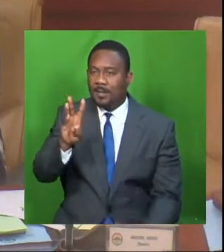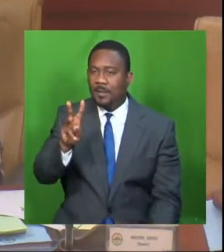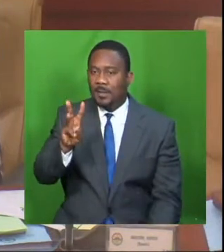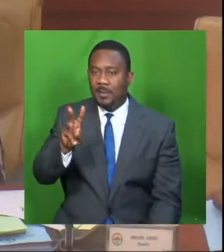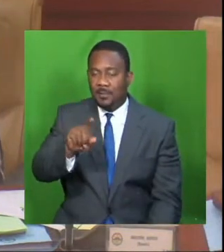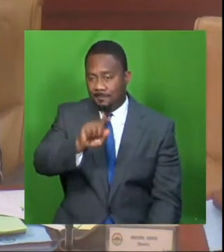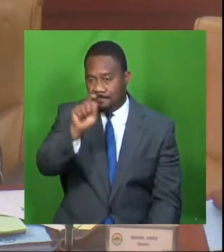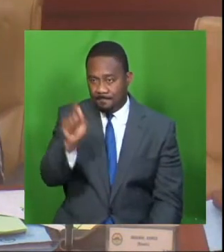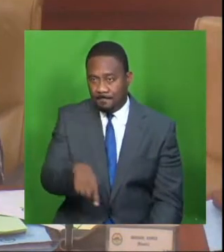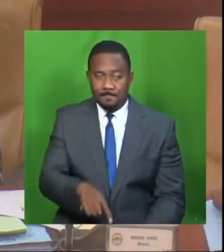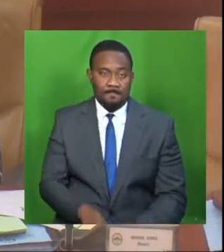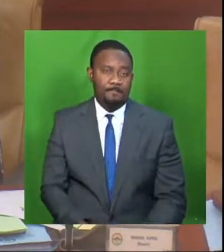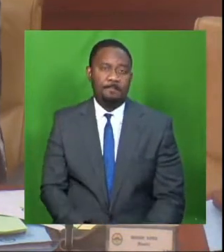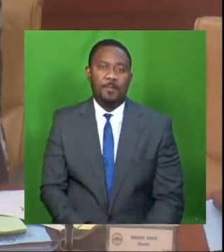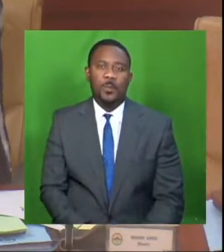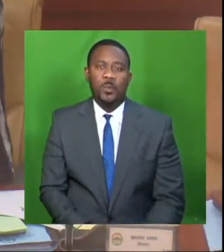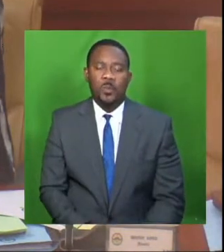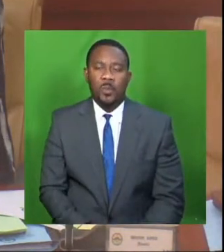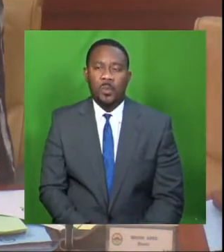Deputy Minority Whip.